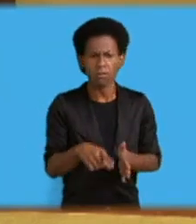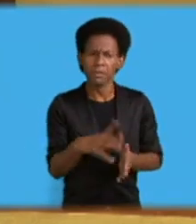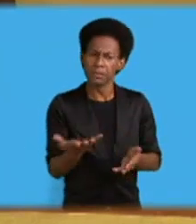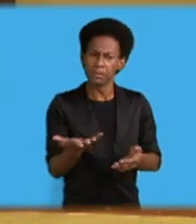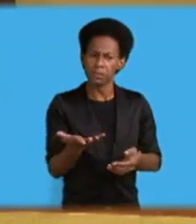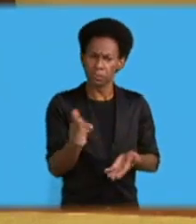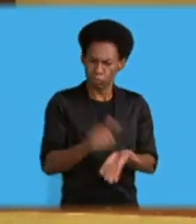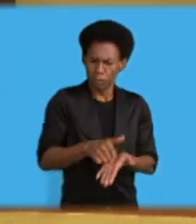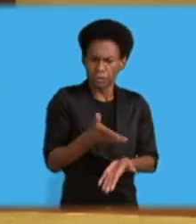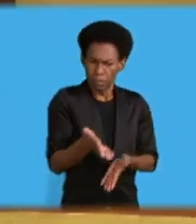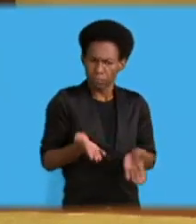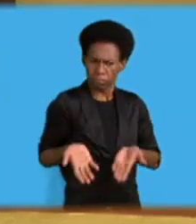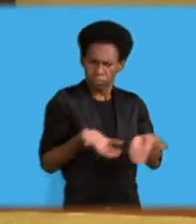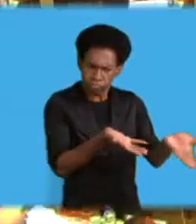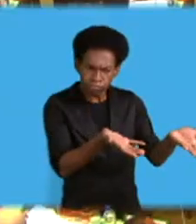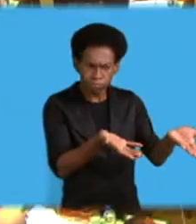this.